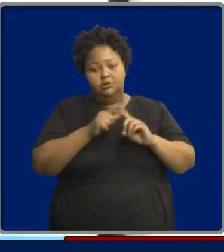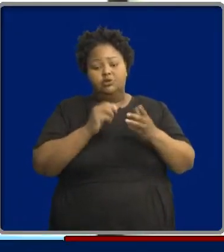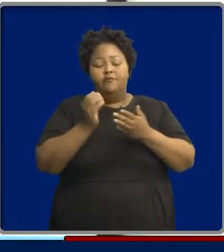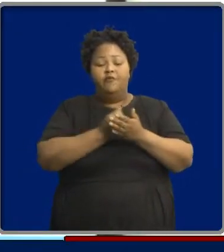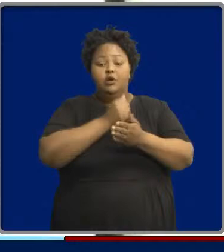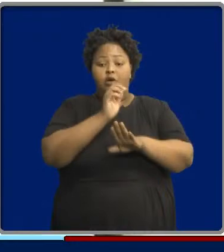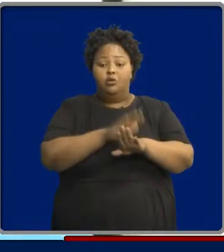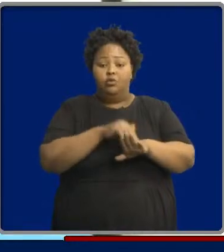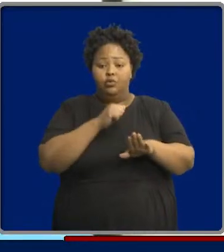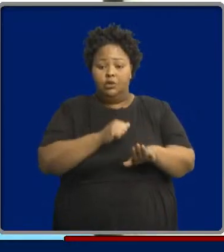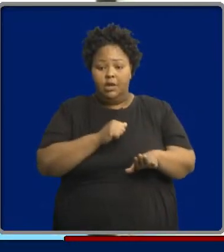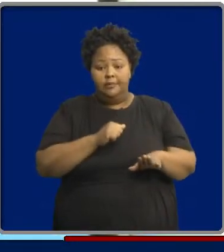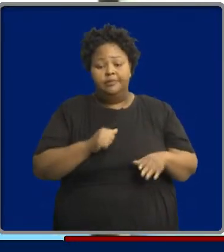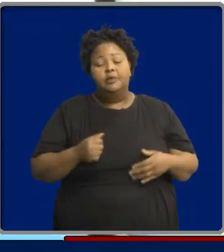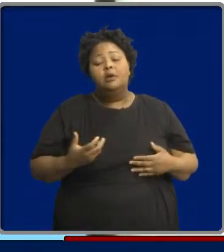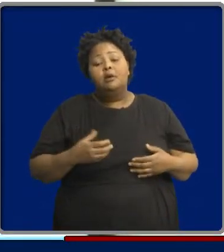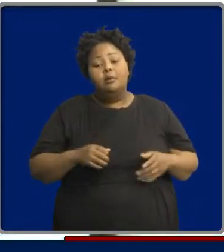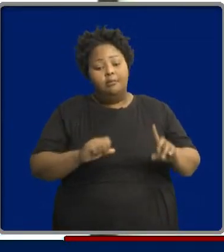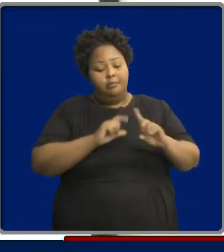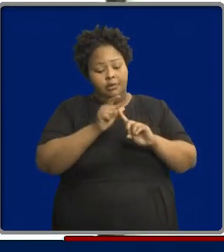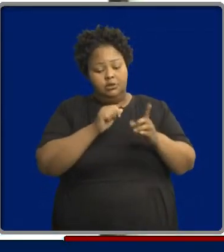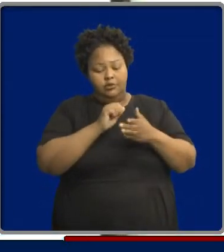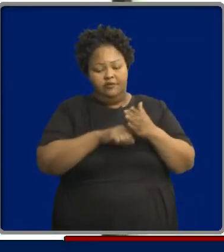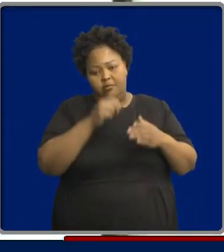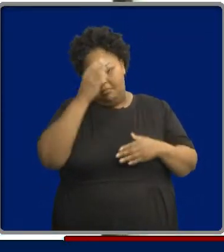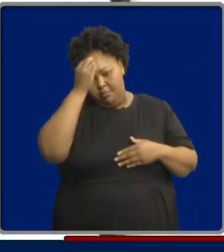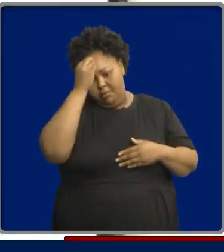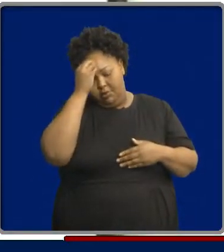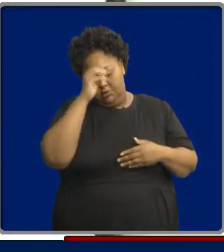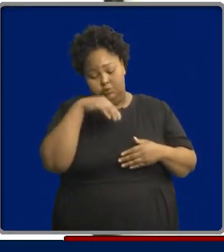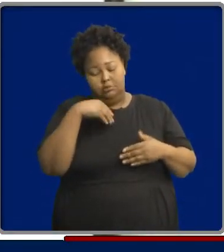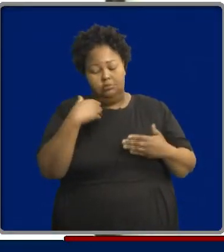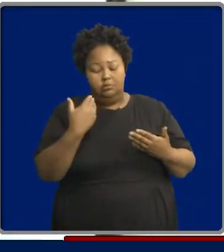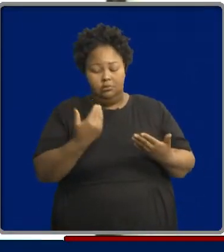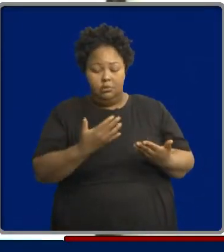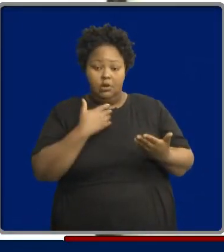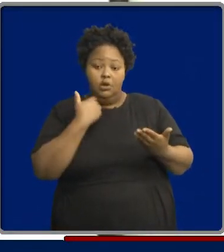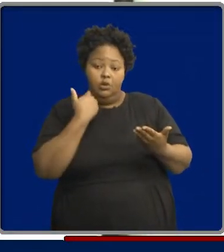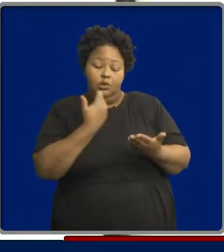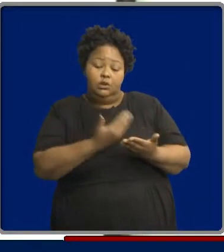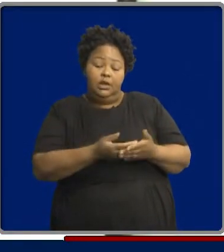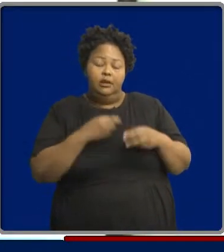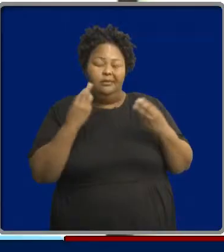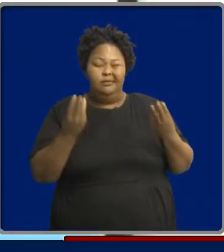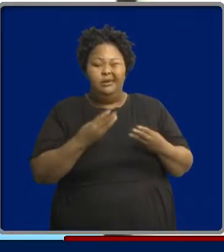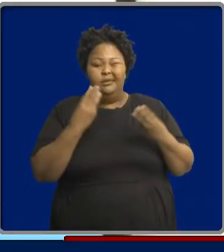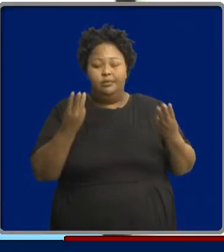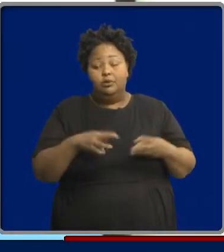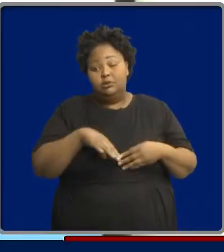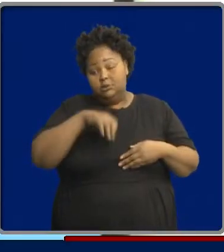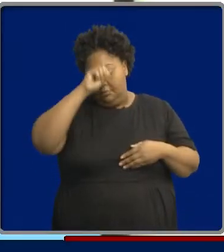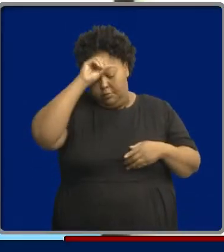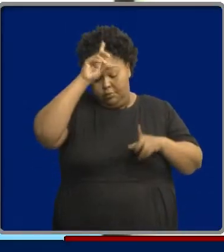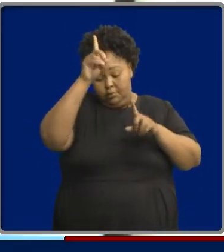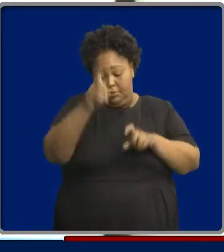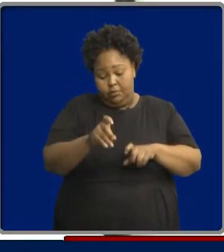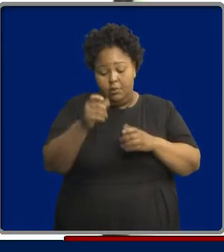Royal Eswatini Police Service asked members of the public to respect the mine's rules and avoid trespassing.